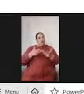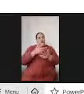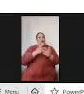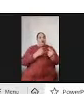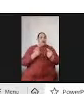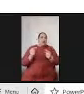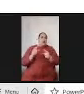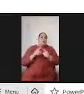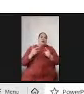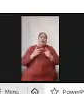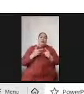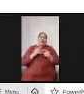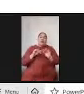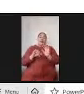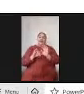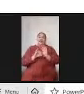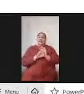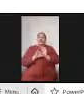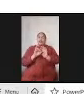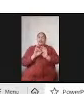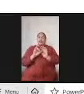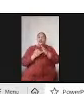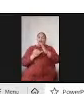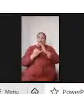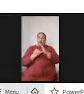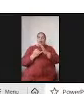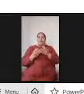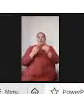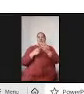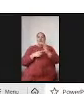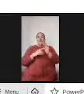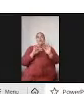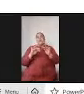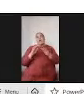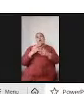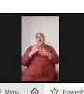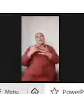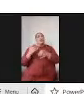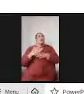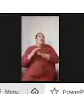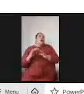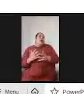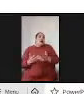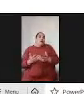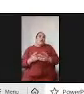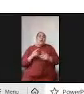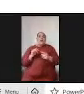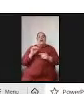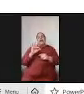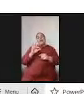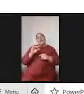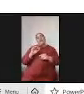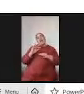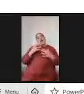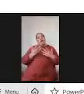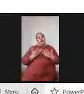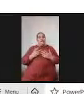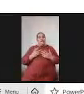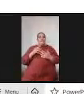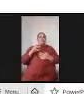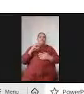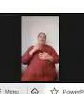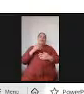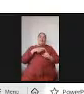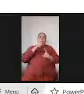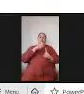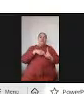Whereas Instagram is set up to show people how Parliament works and sort of the day-to-day of what an MSP does and